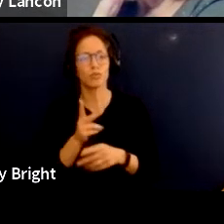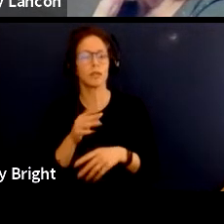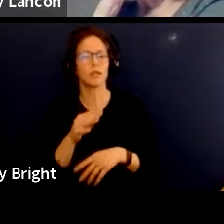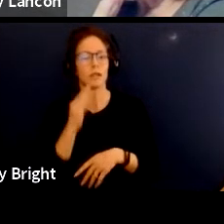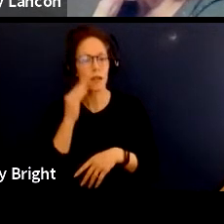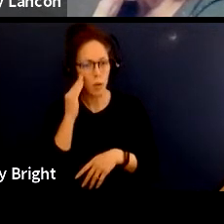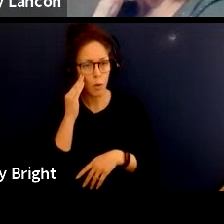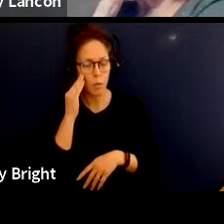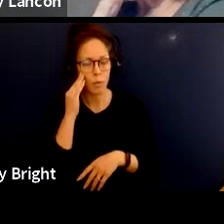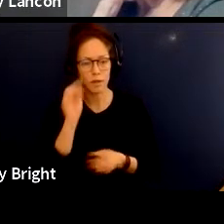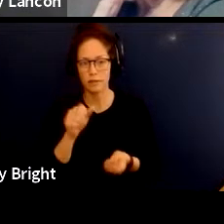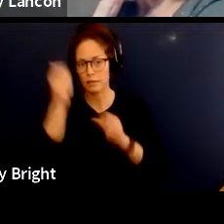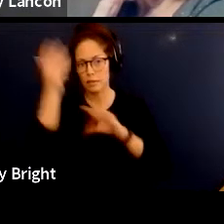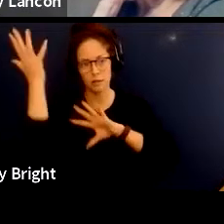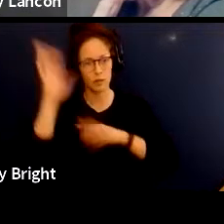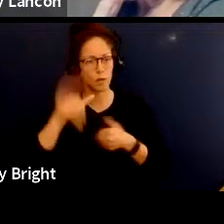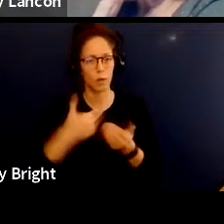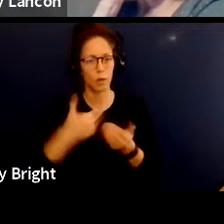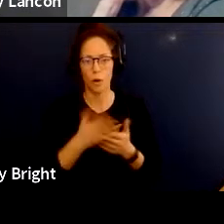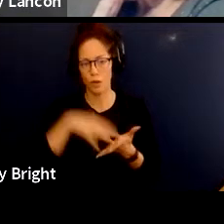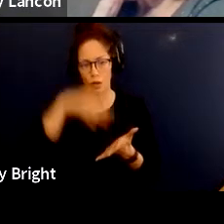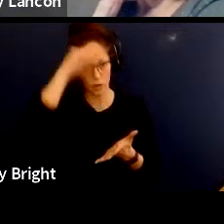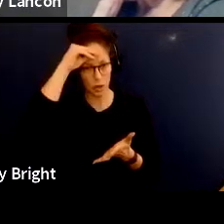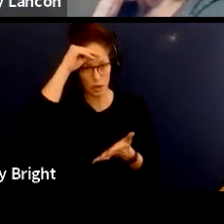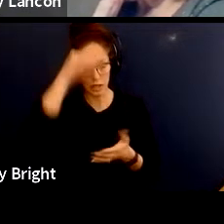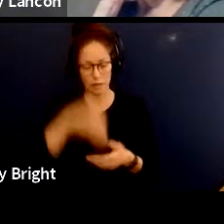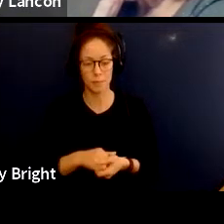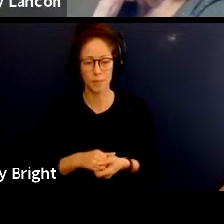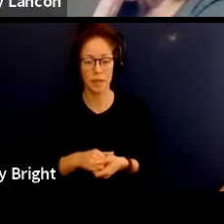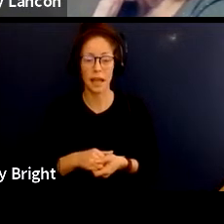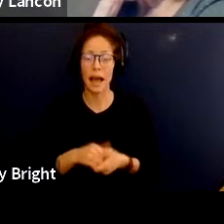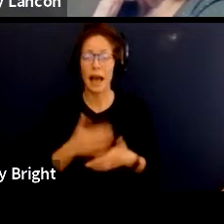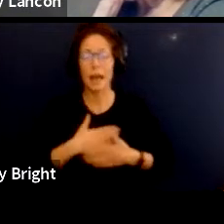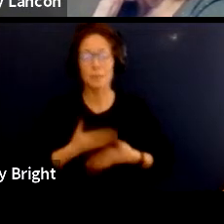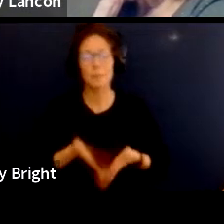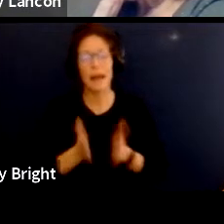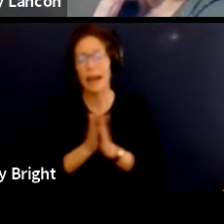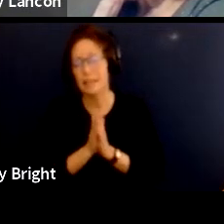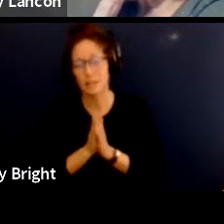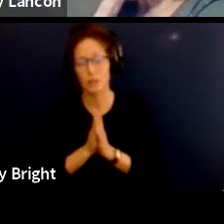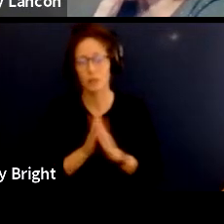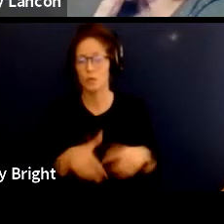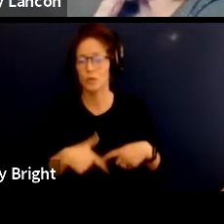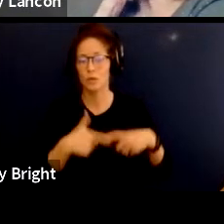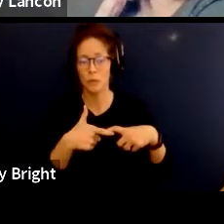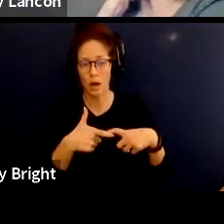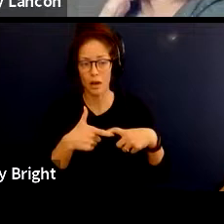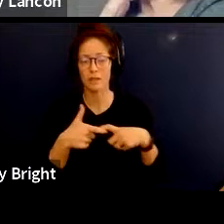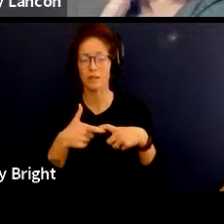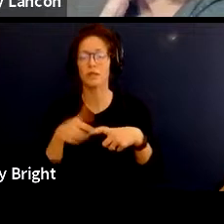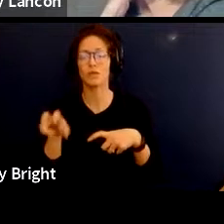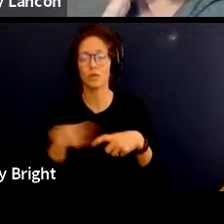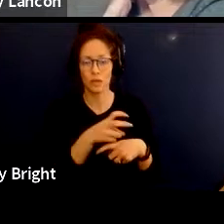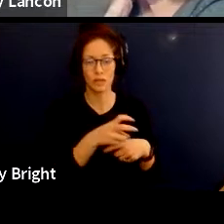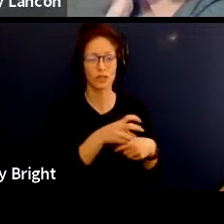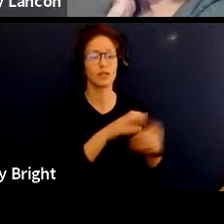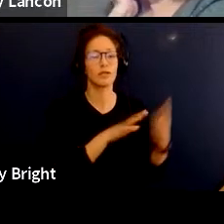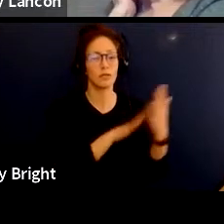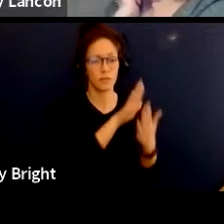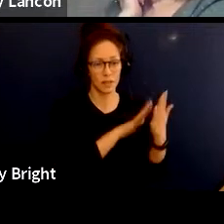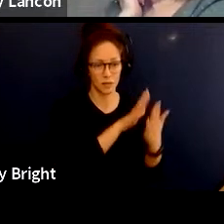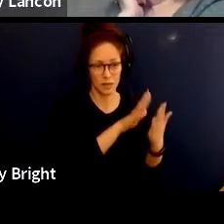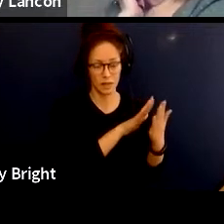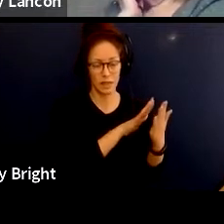caused disruption to the learning. I'm asking this board to pause any changes at this time to current in-person schedules until a